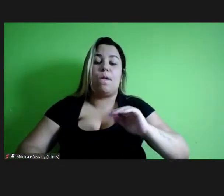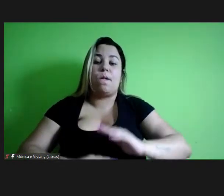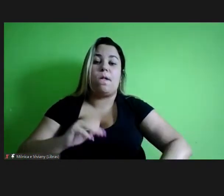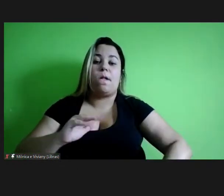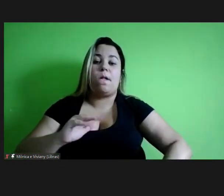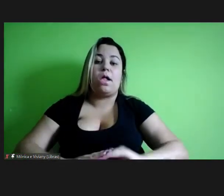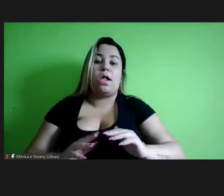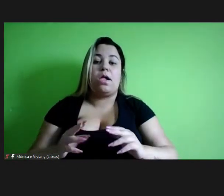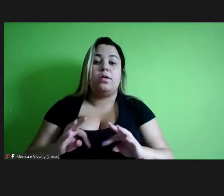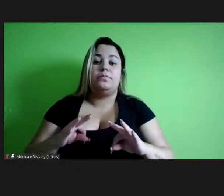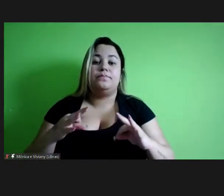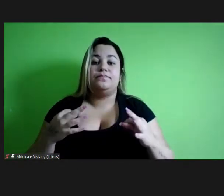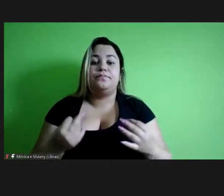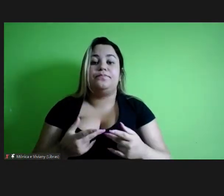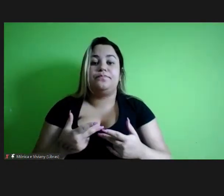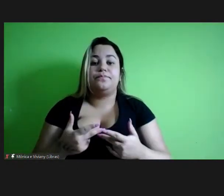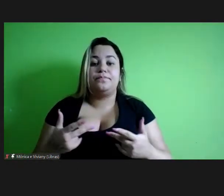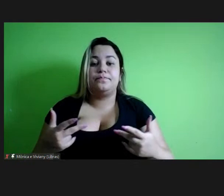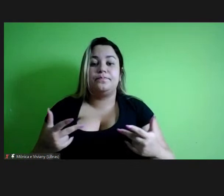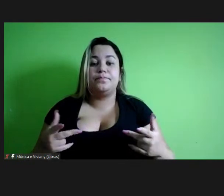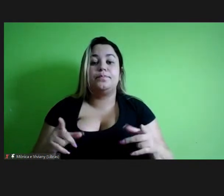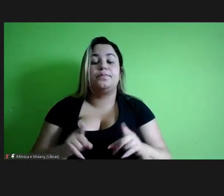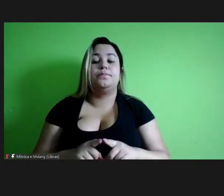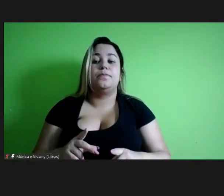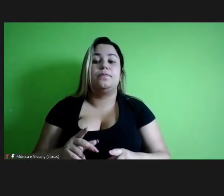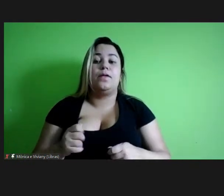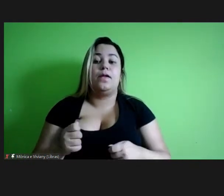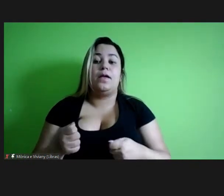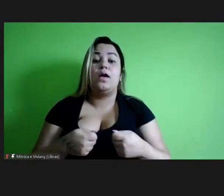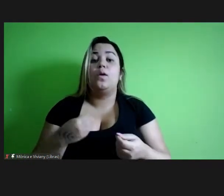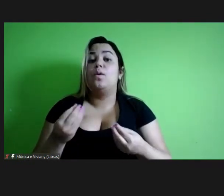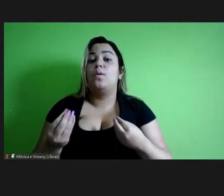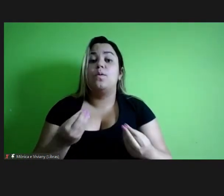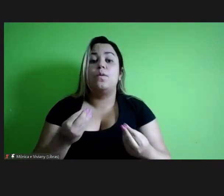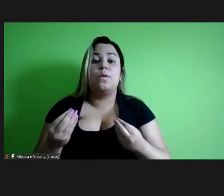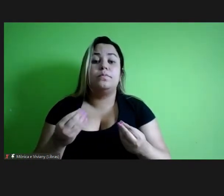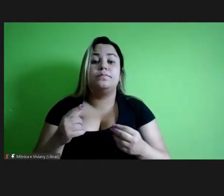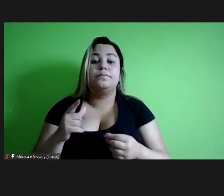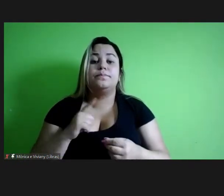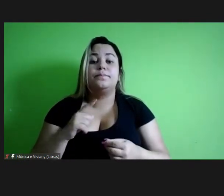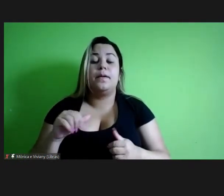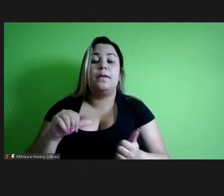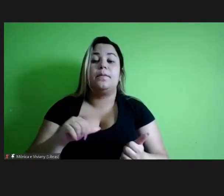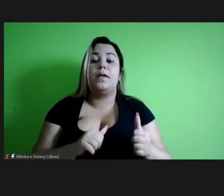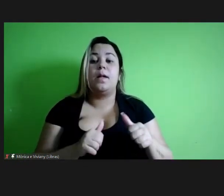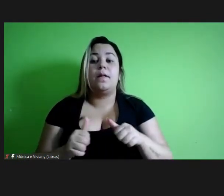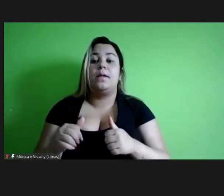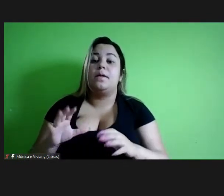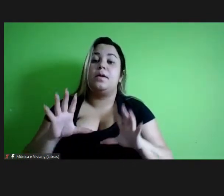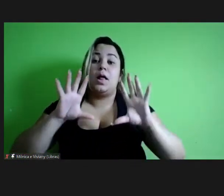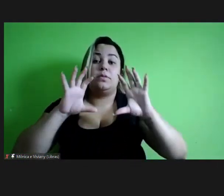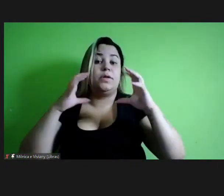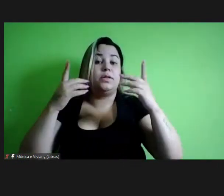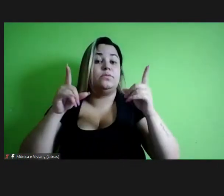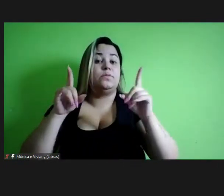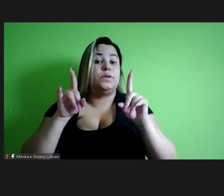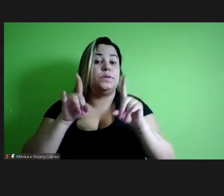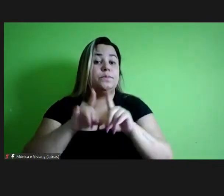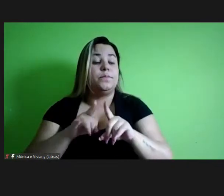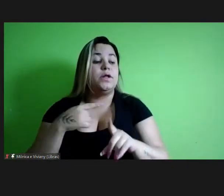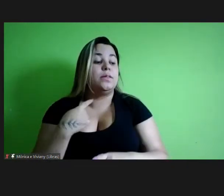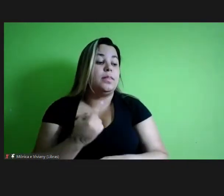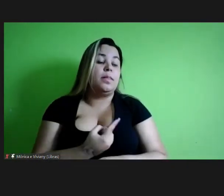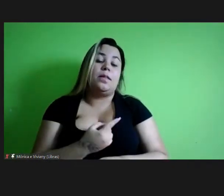looked at the actions that in an articulated manner. How do we align the